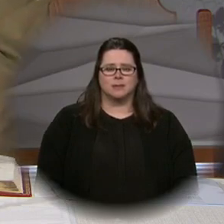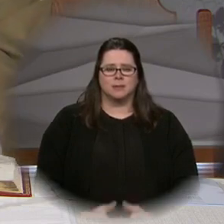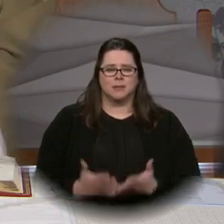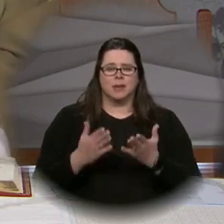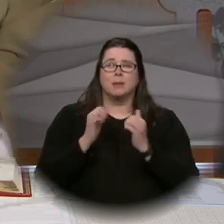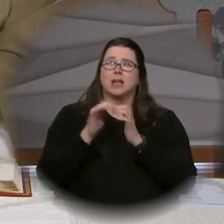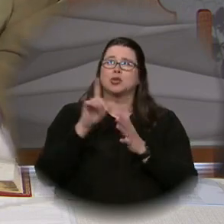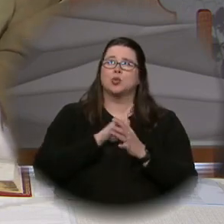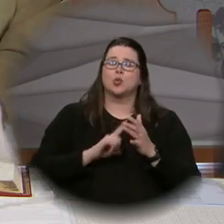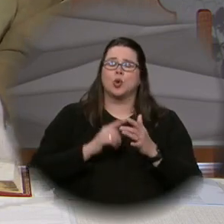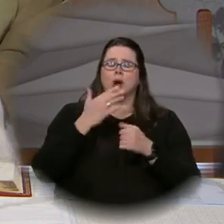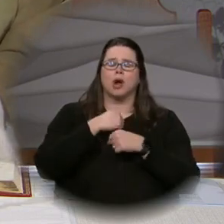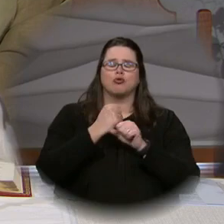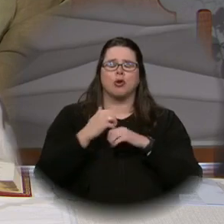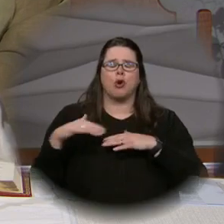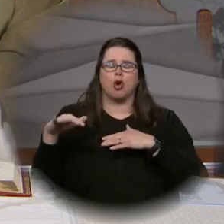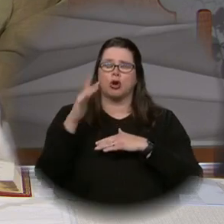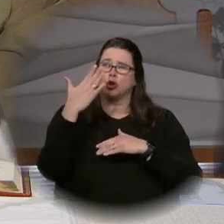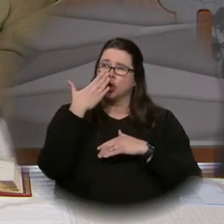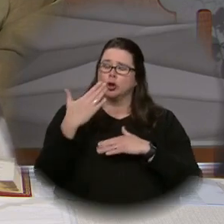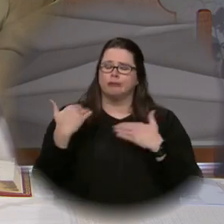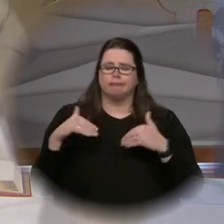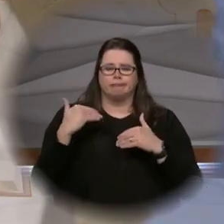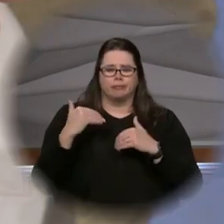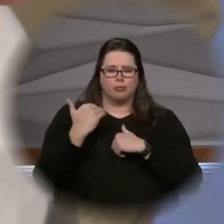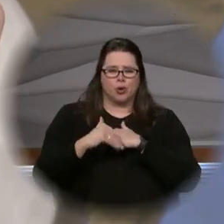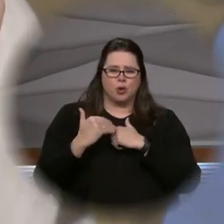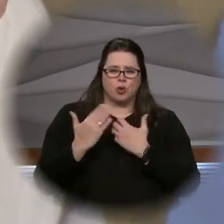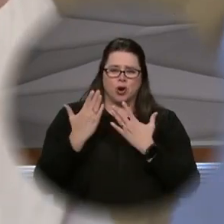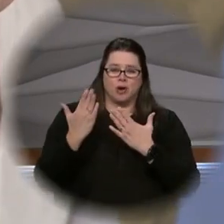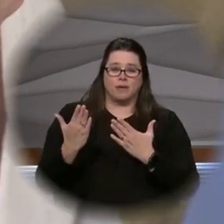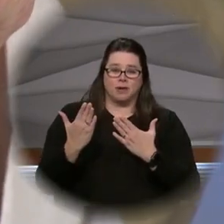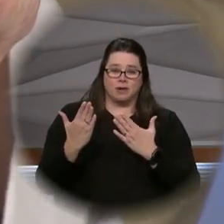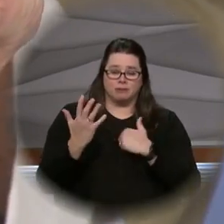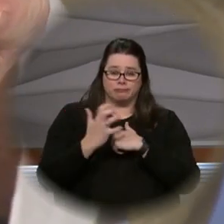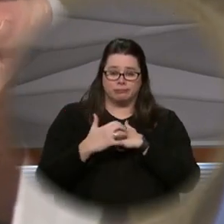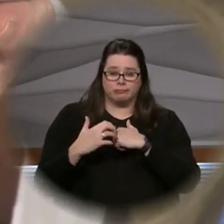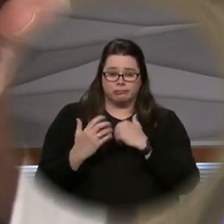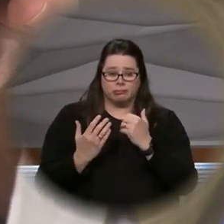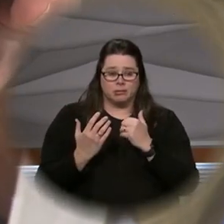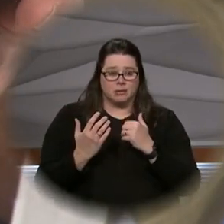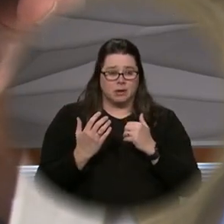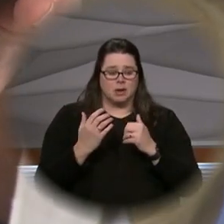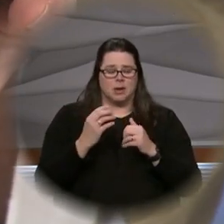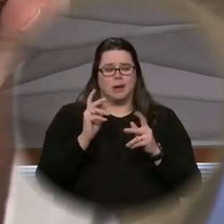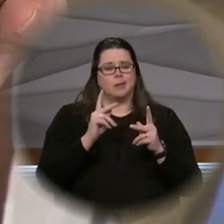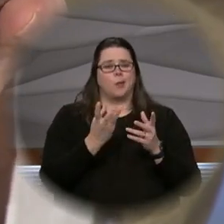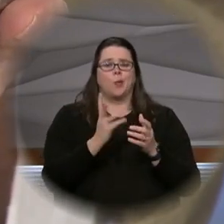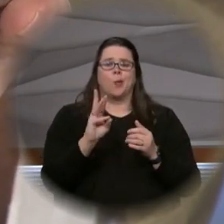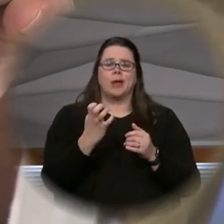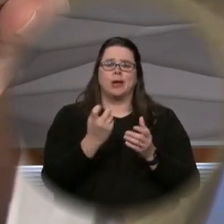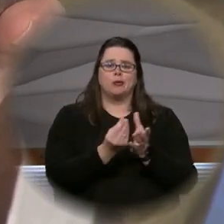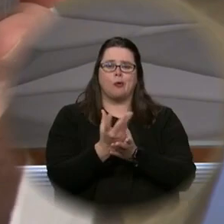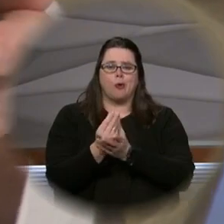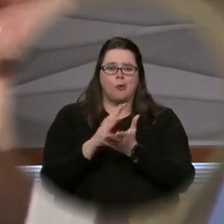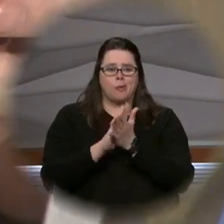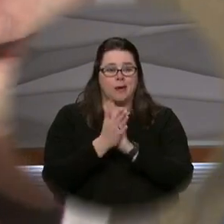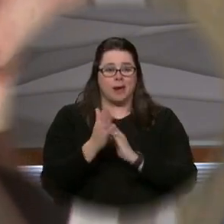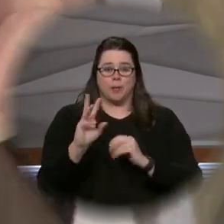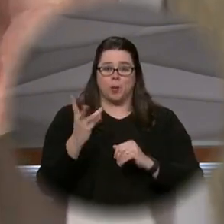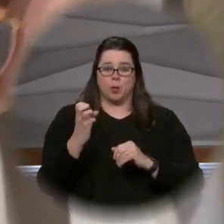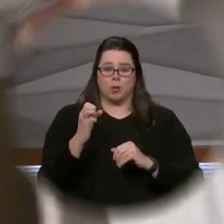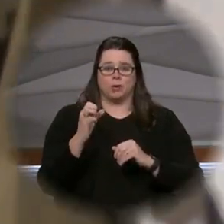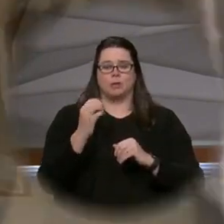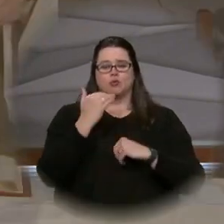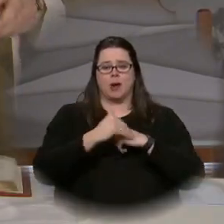Blessed are you, Lord God of all creation. Through your goodness we have this bread to offer. Fruit of the field, work of human hands, it will become for us our spiritual